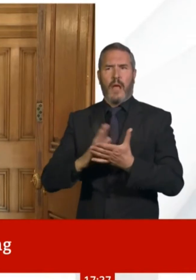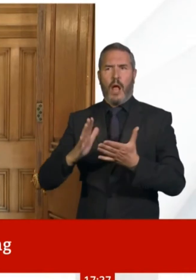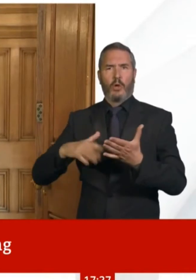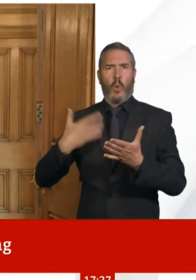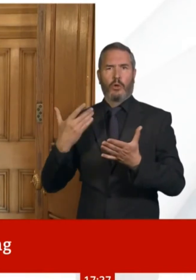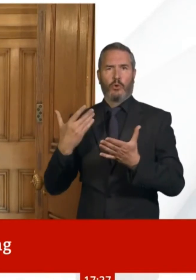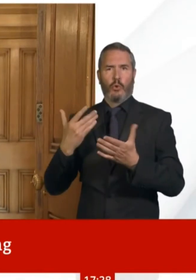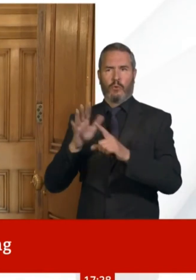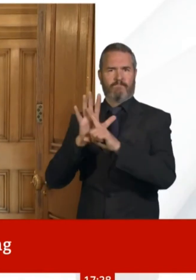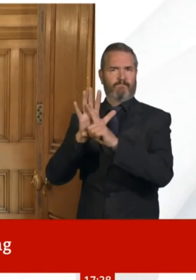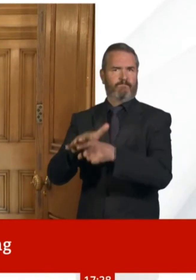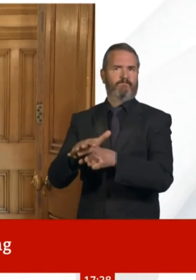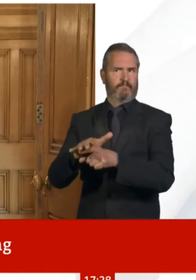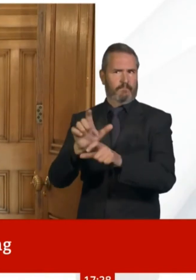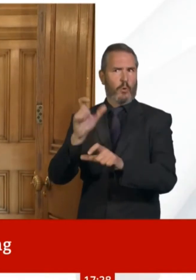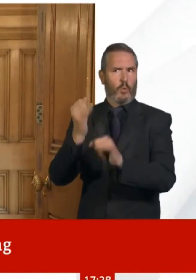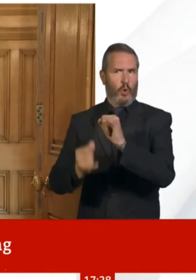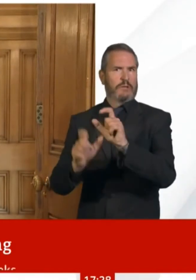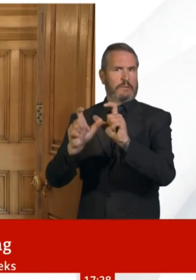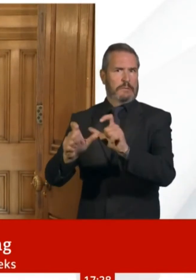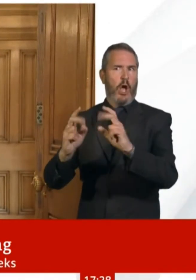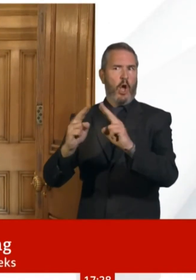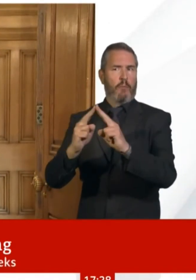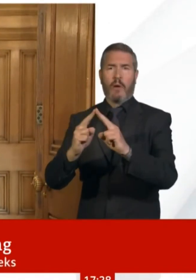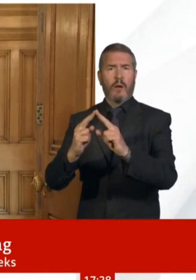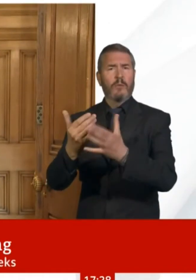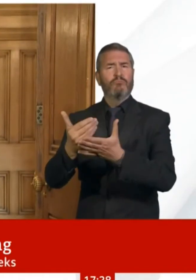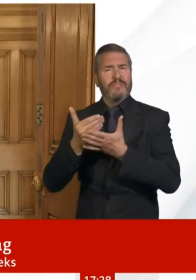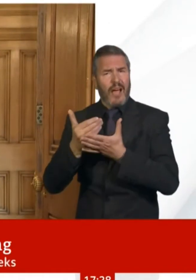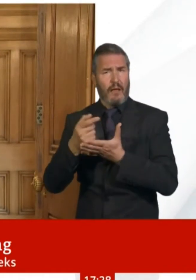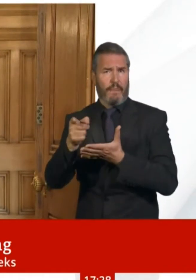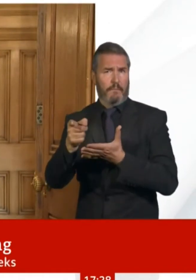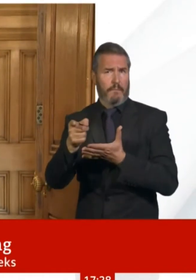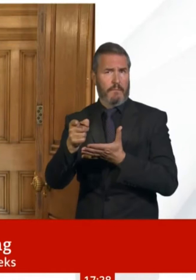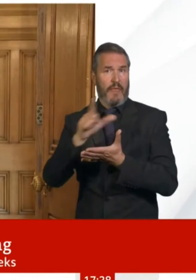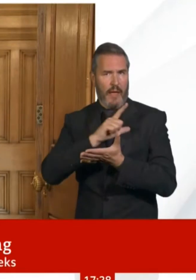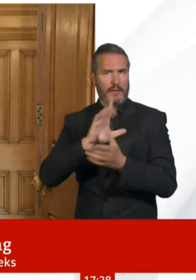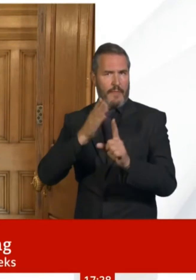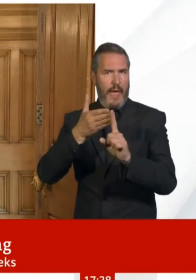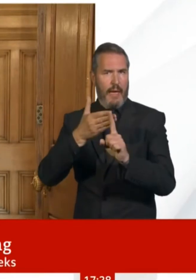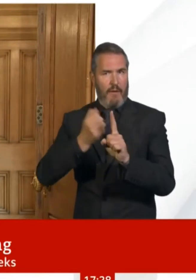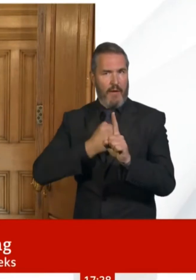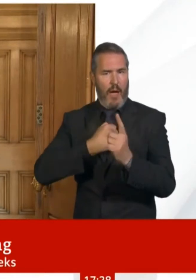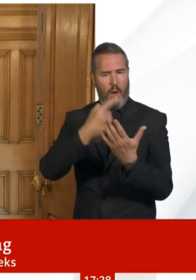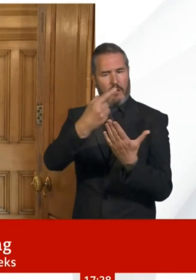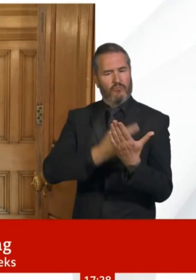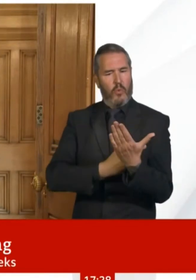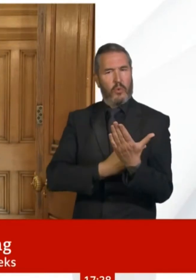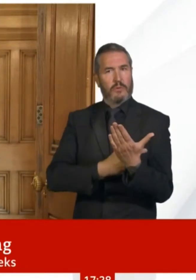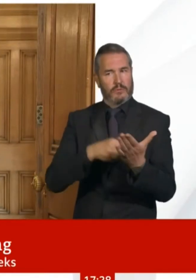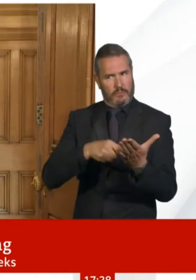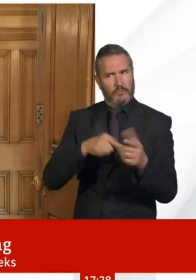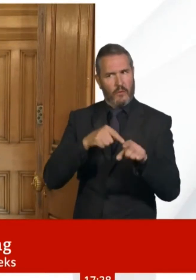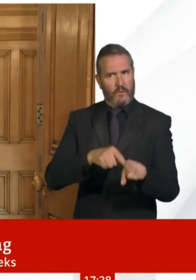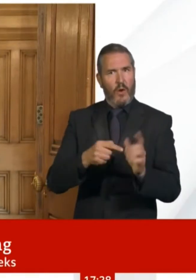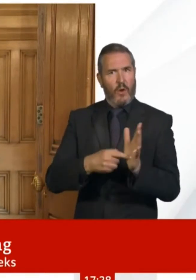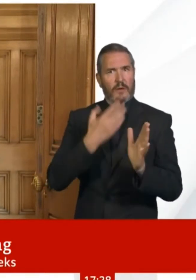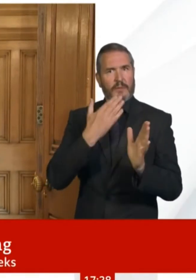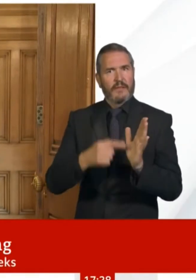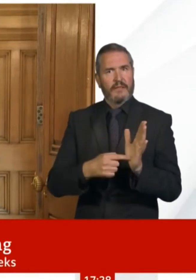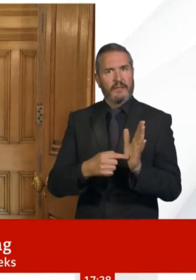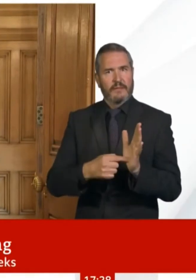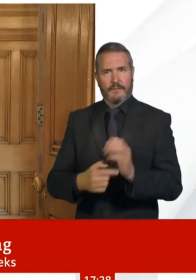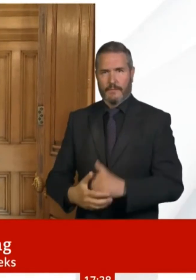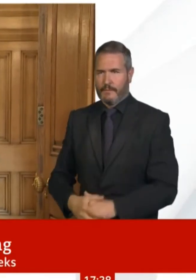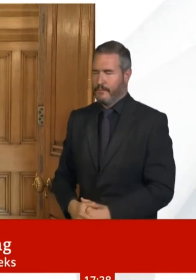disproportionately prejudice them, we want to take measures which safeguard them. And that's been the guiding principle in relation to anyone who's particularly vulnerable to